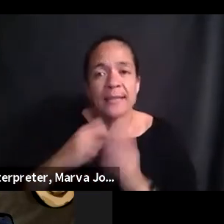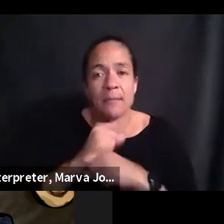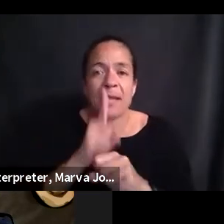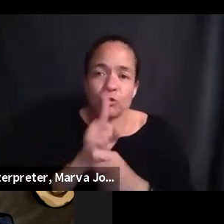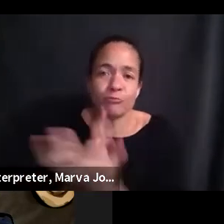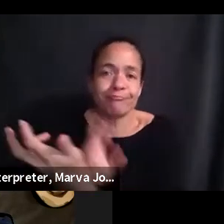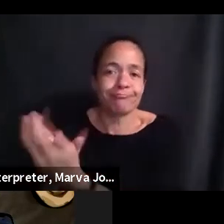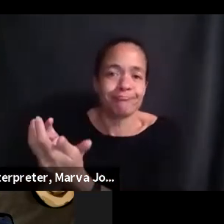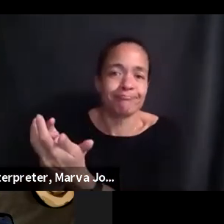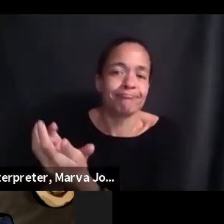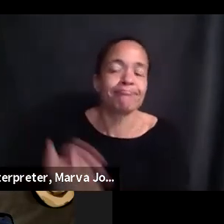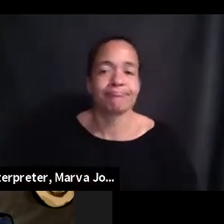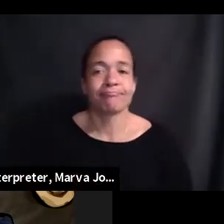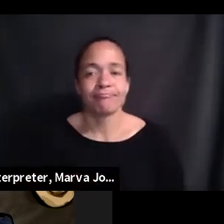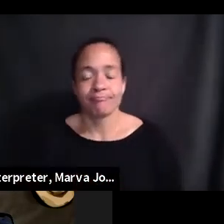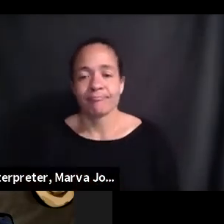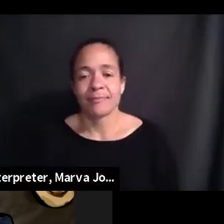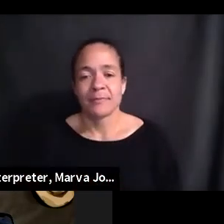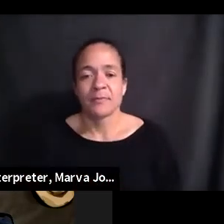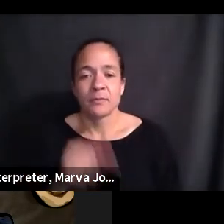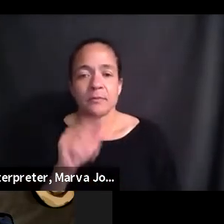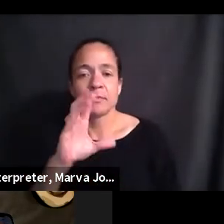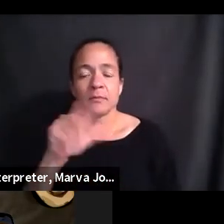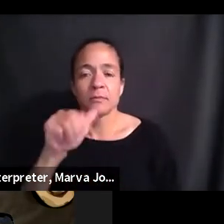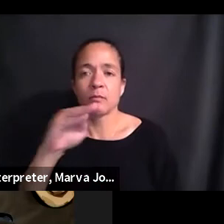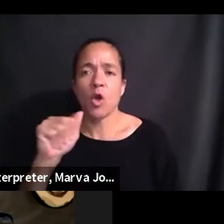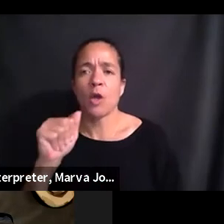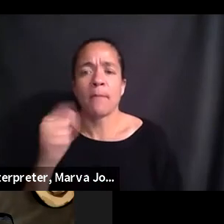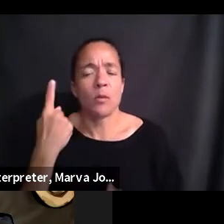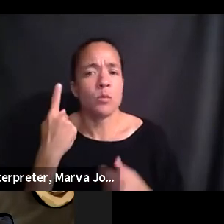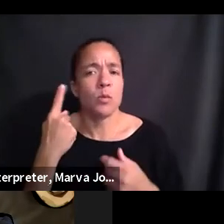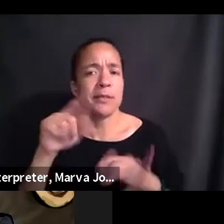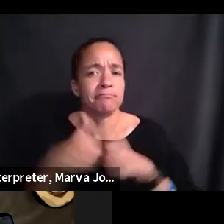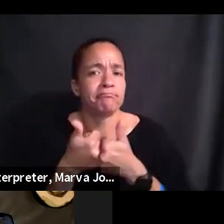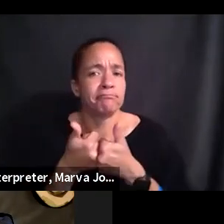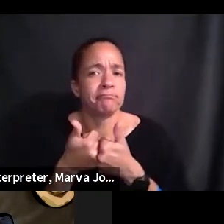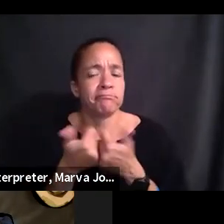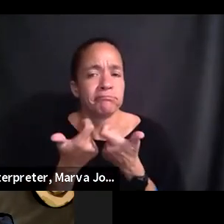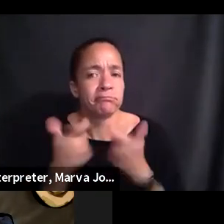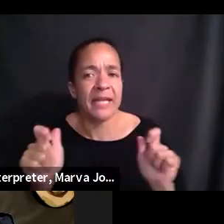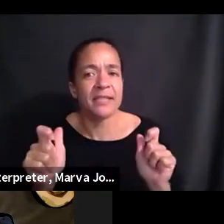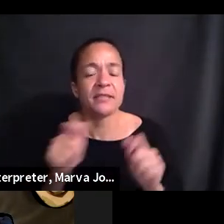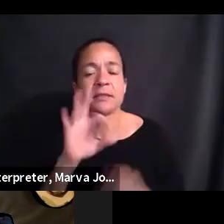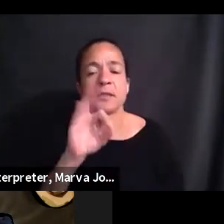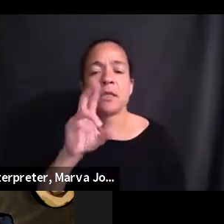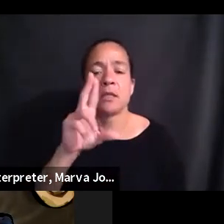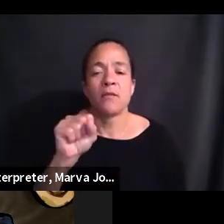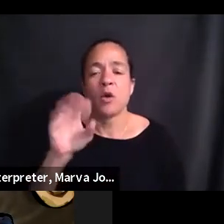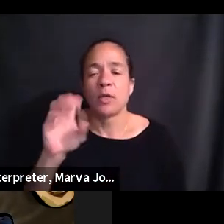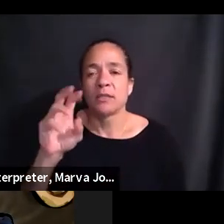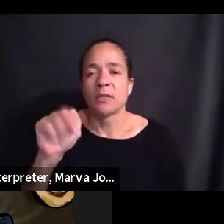accessible. Yeah. I think the biggest problem was by the Focus on Flint coming through the